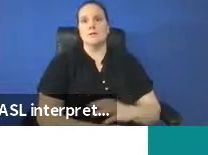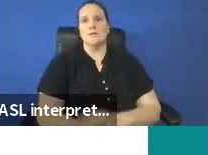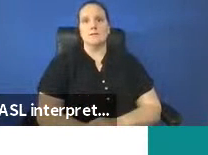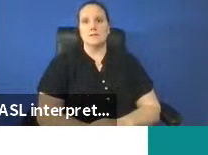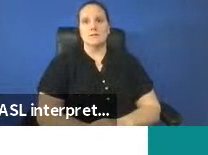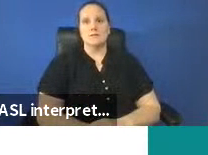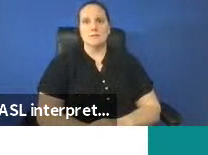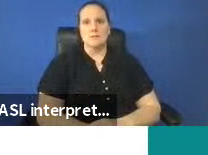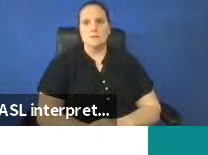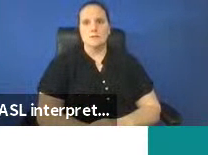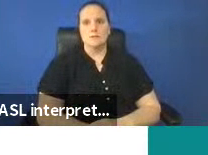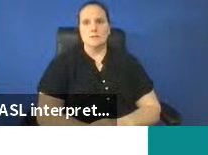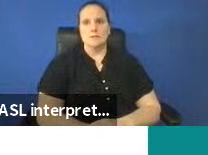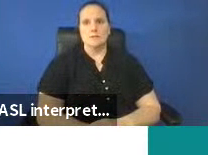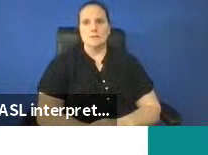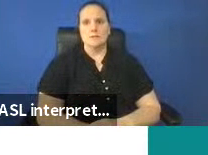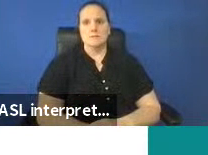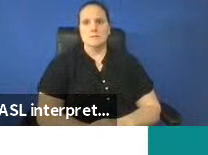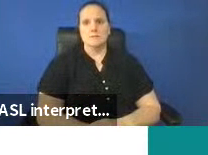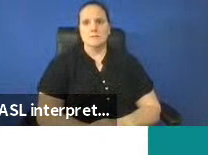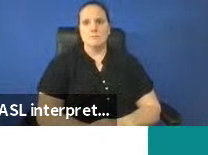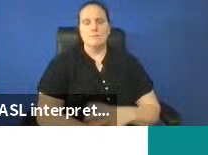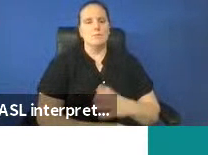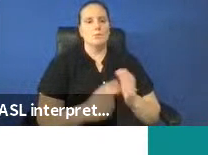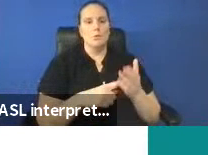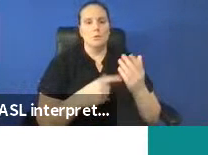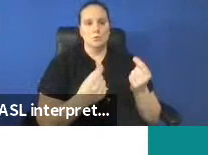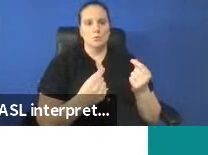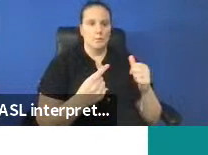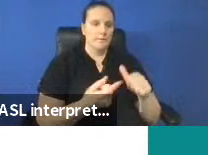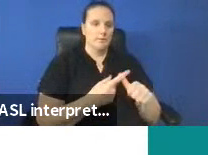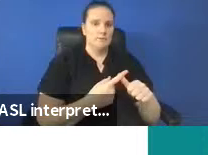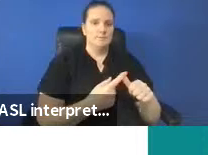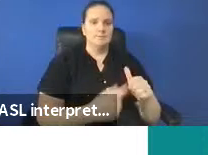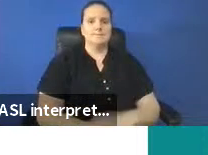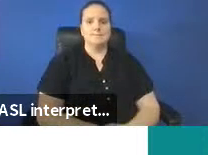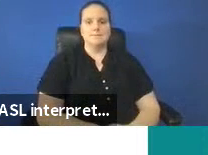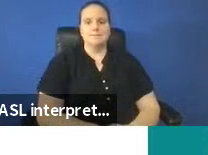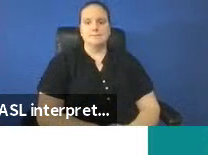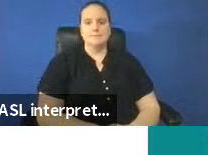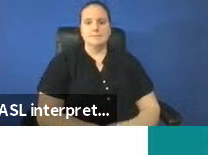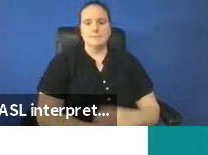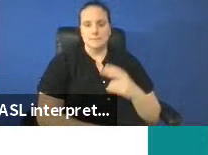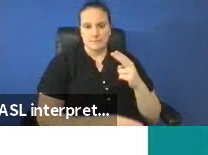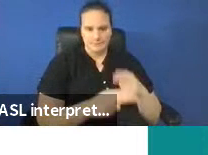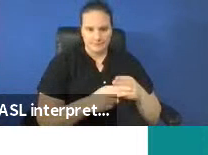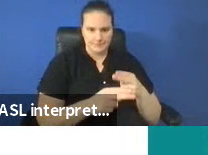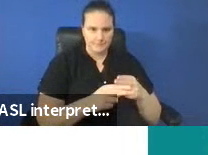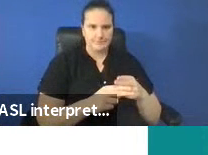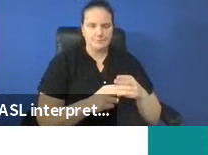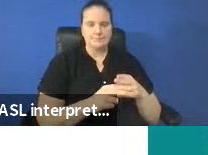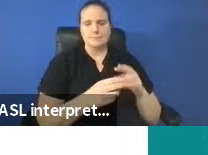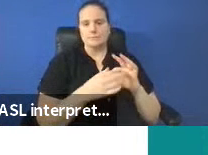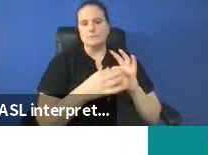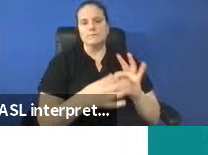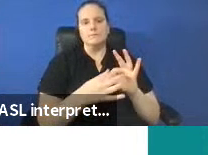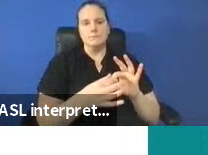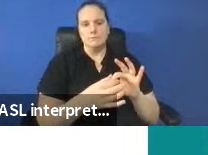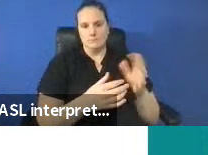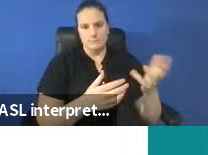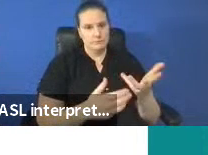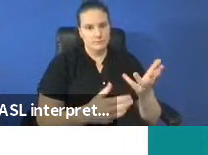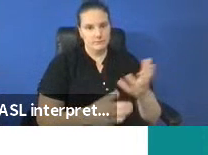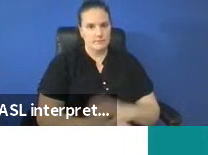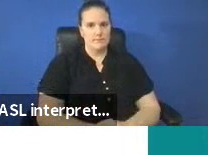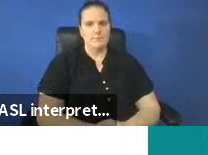group. So what I'd like you to do first is have your name and affiliation.